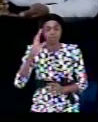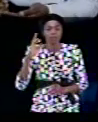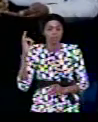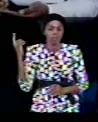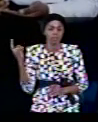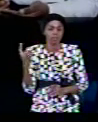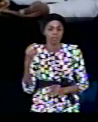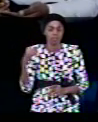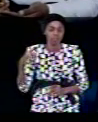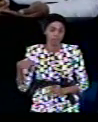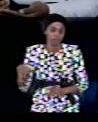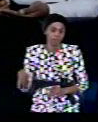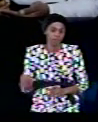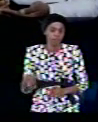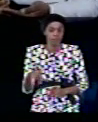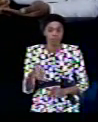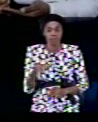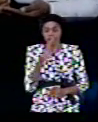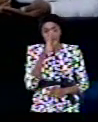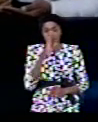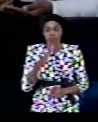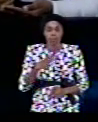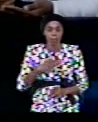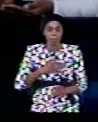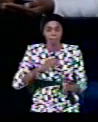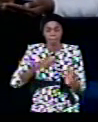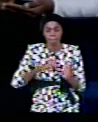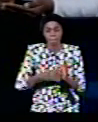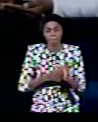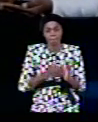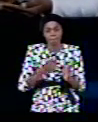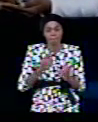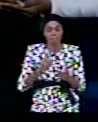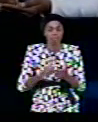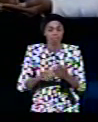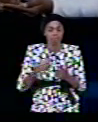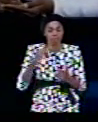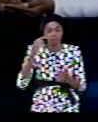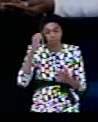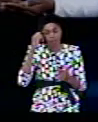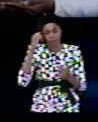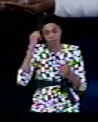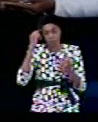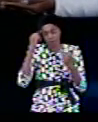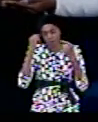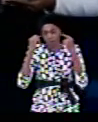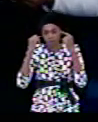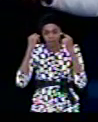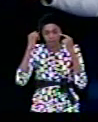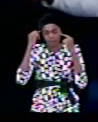will forever be my key to